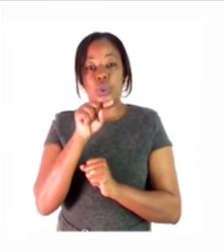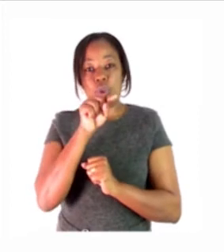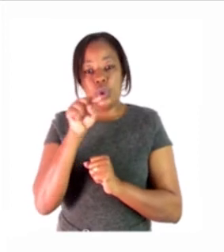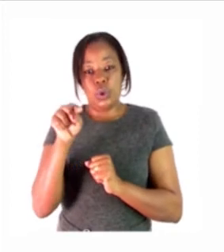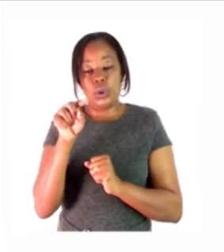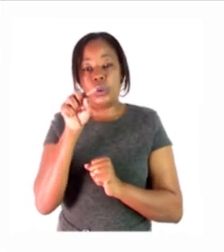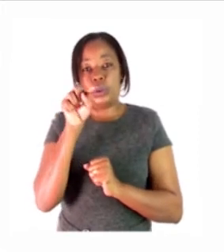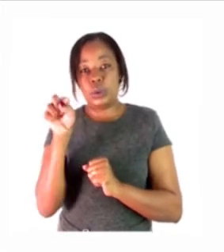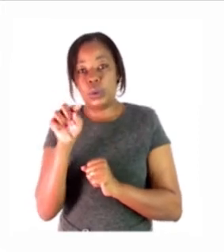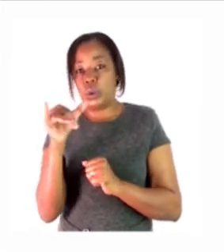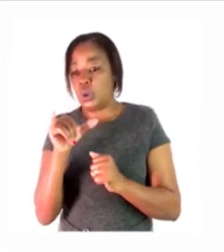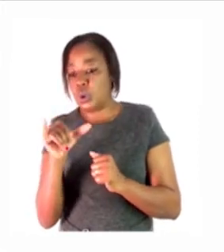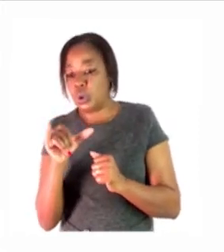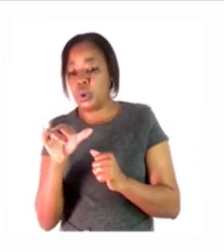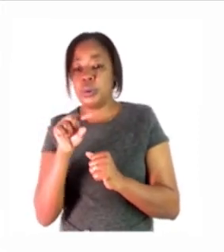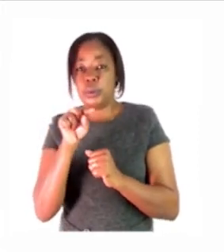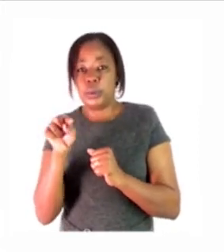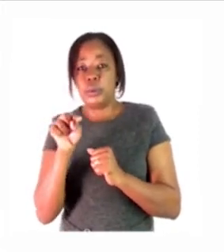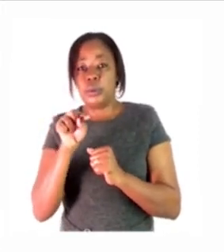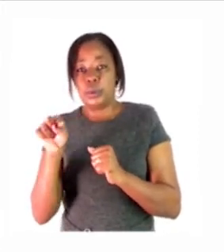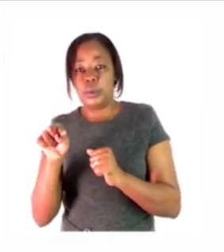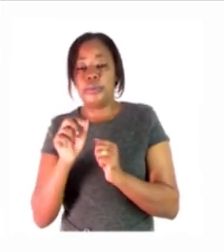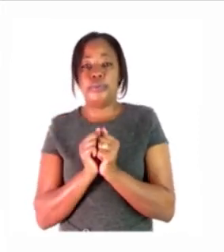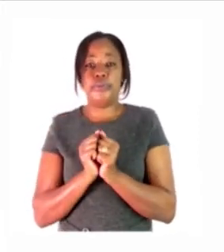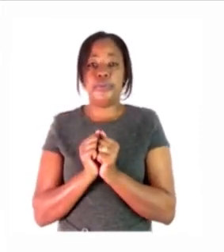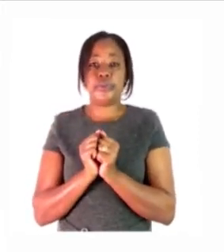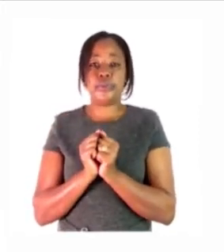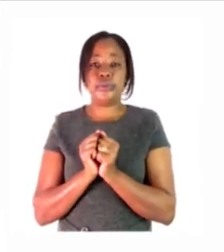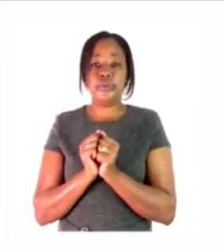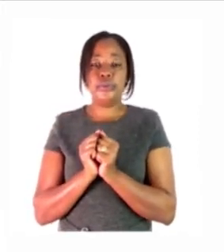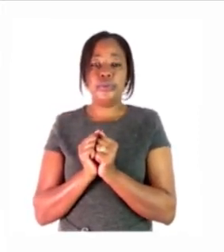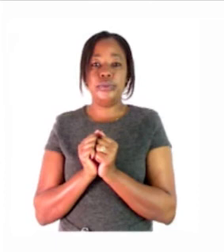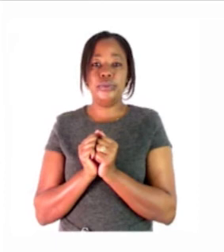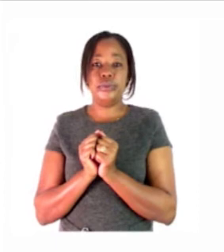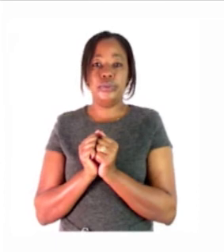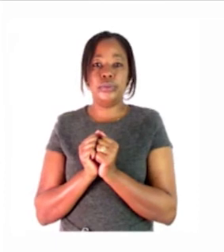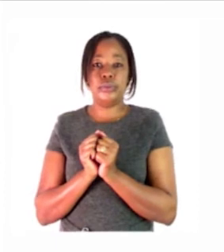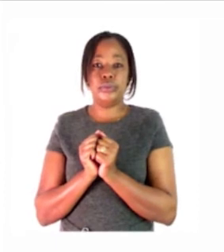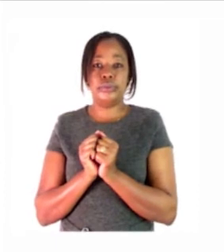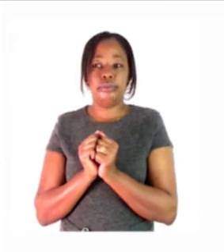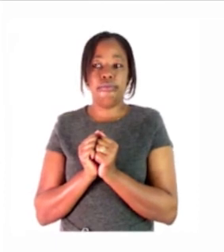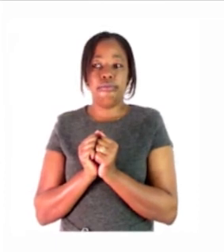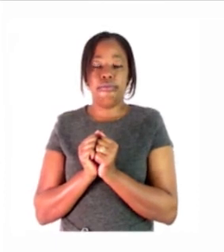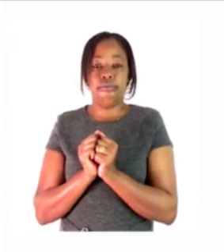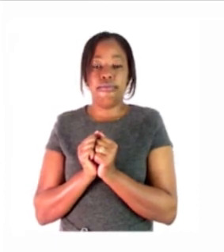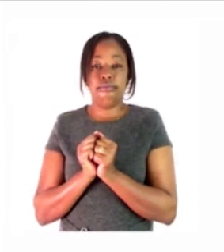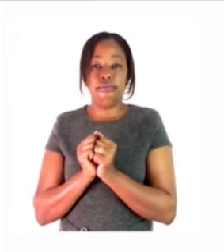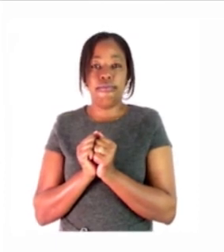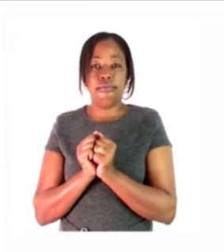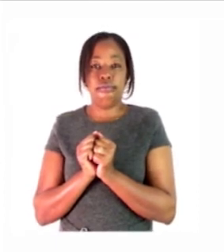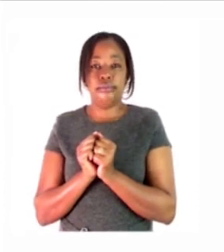next exercise, which is the last one on this page, is about the odd numbers. Now, what about the odd numbers? Remember,